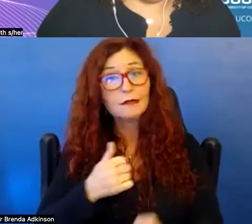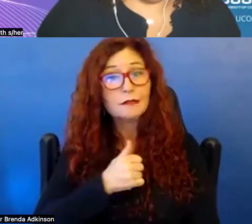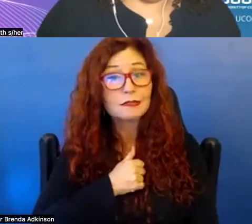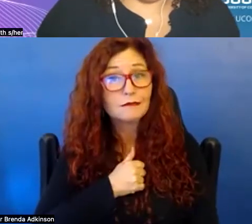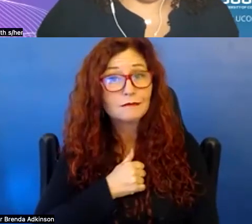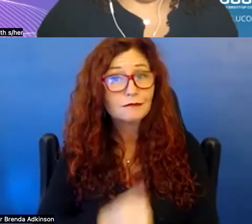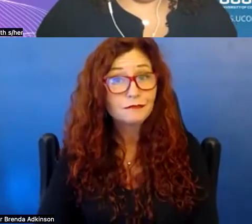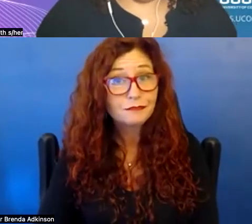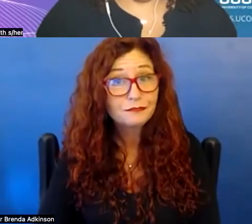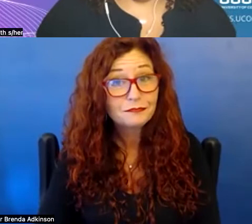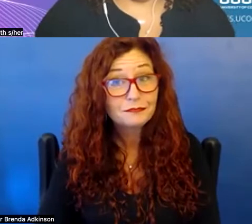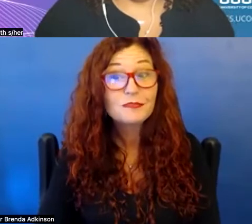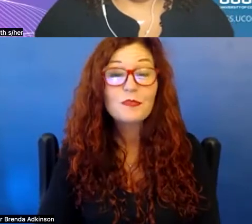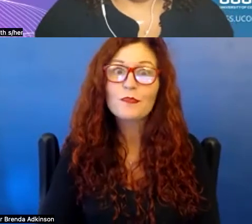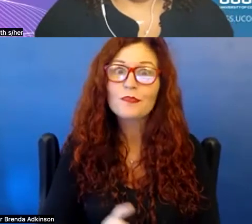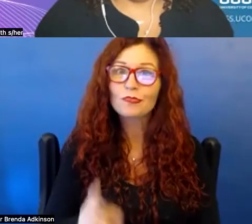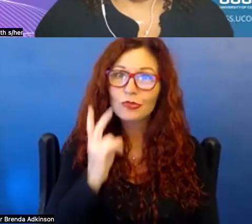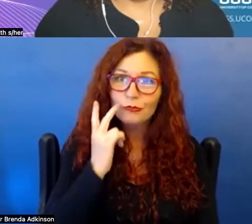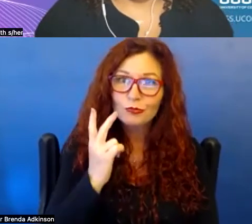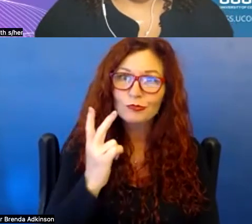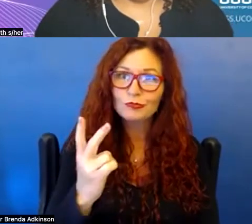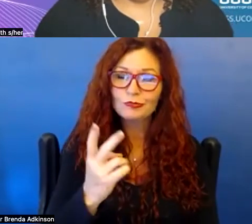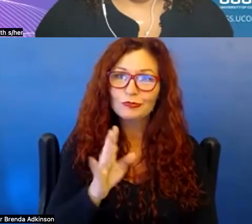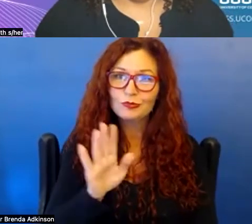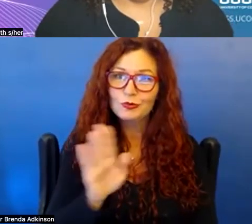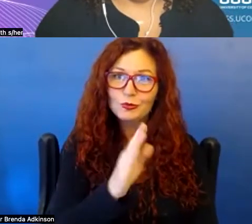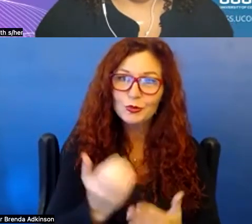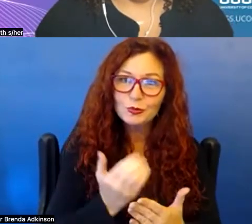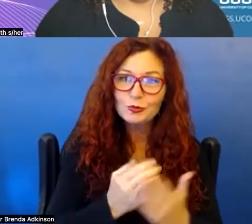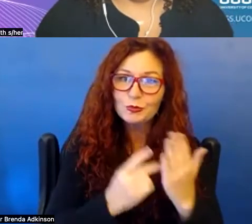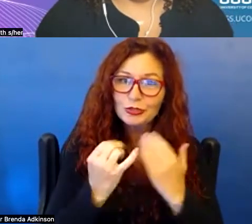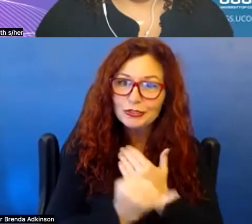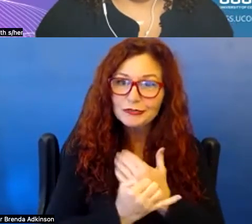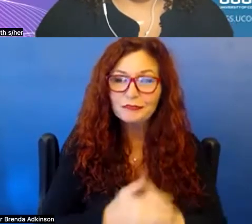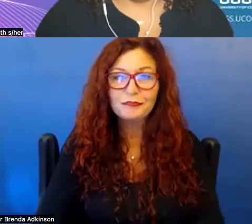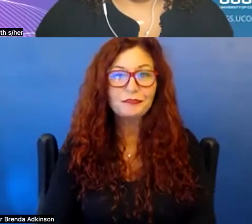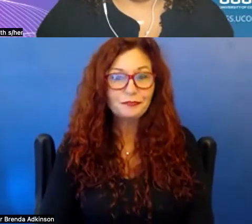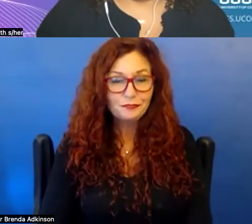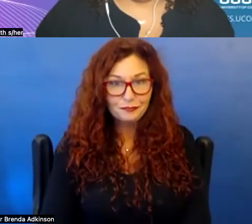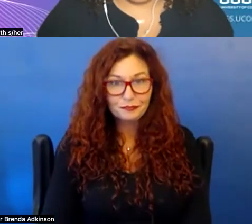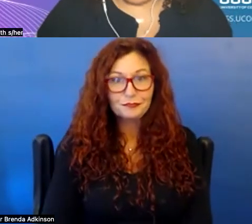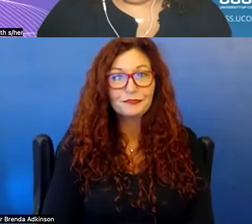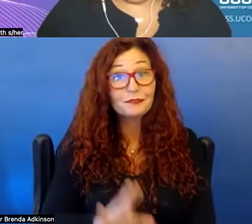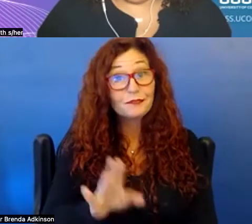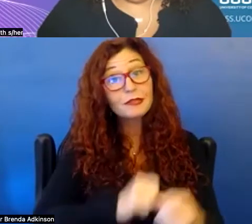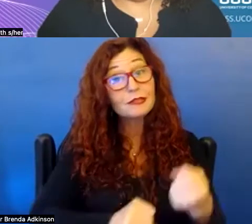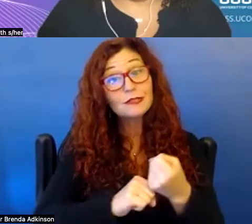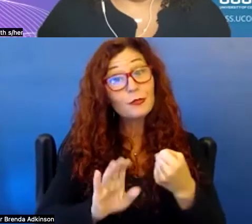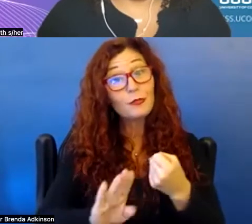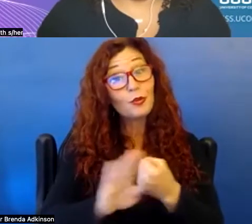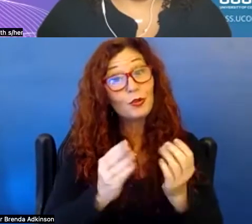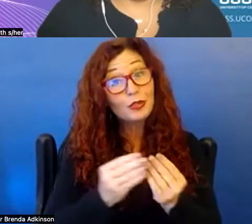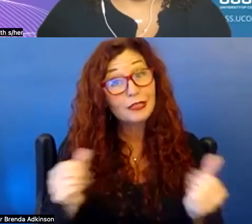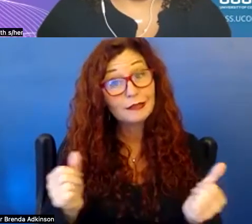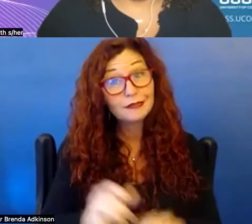Really looking forward to your new project and just in support of your healing and your wellness. Thank